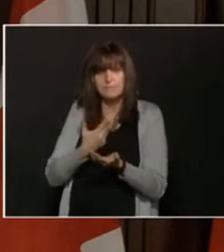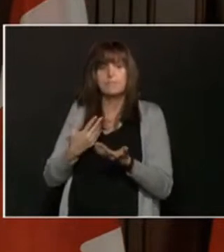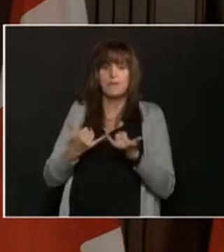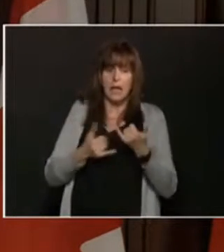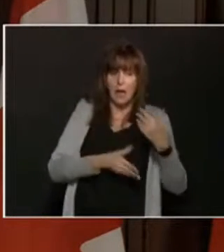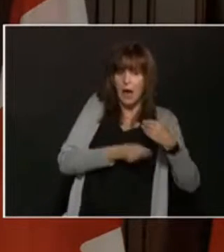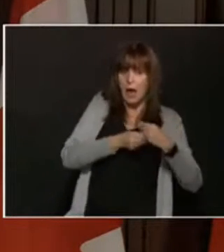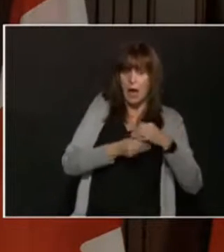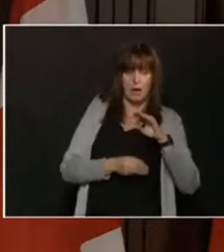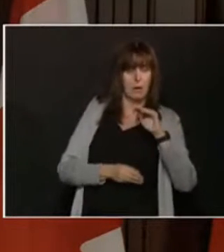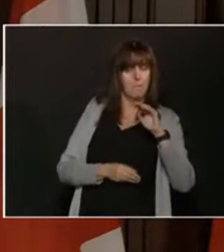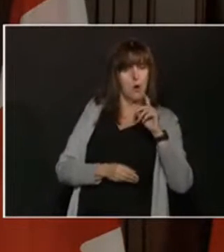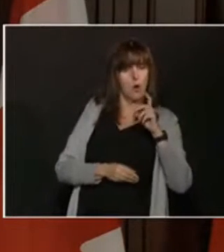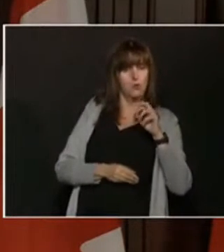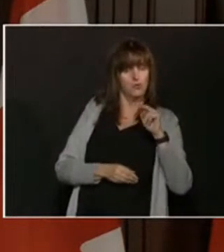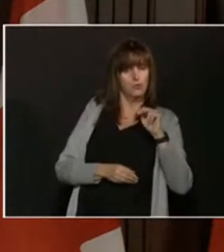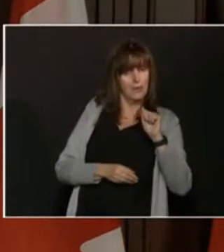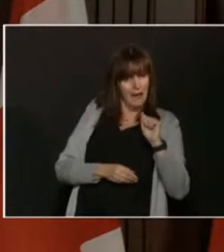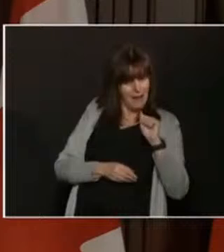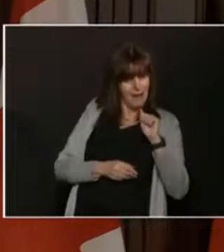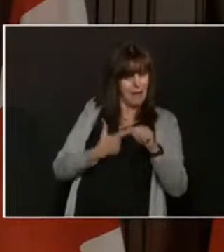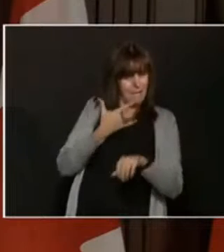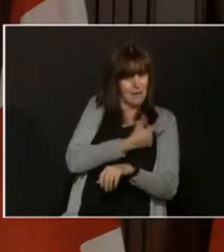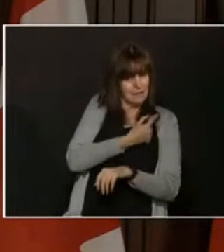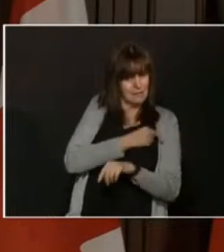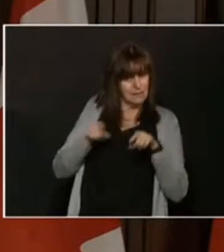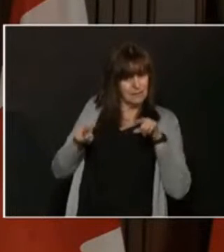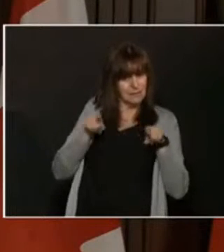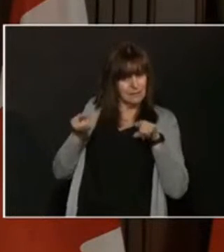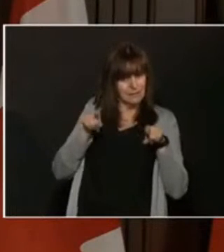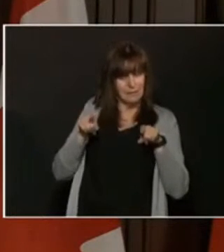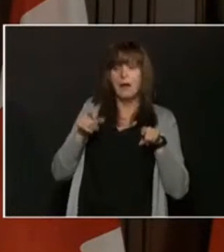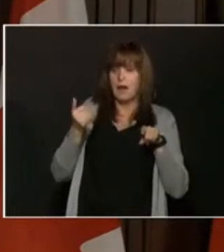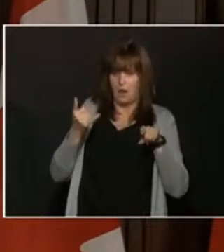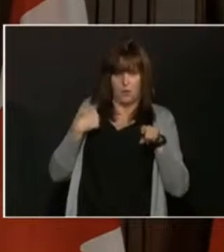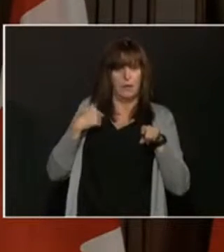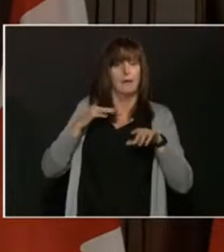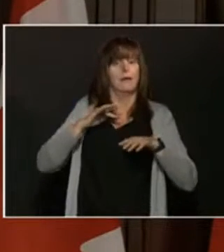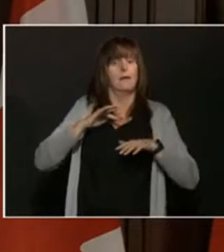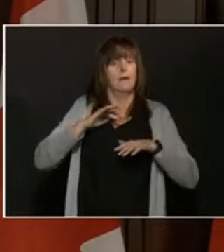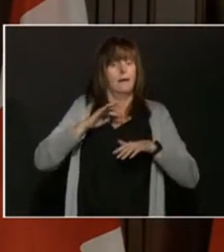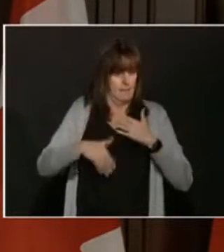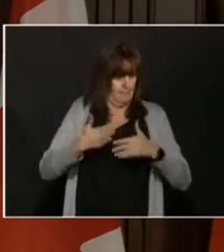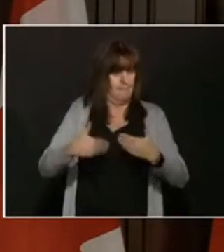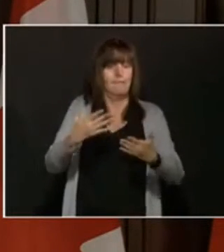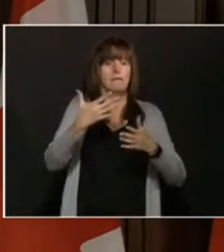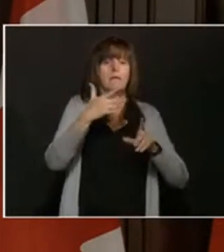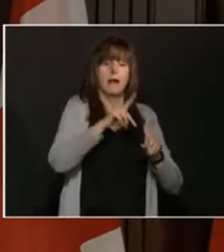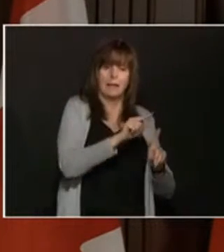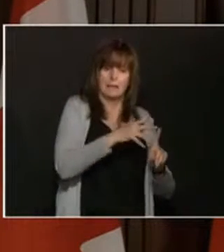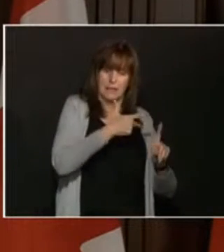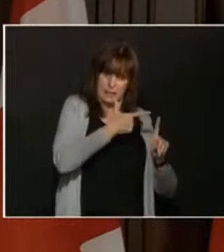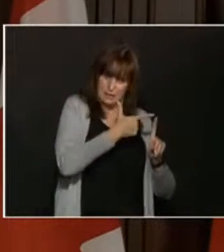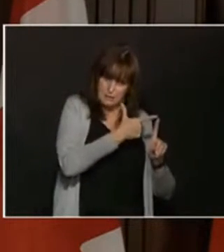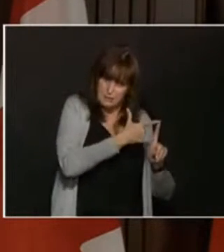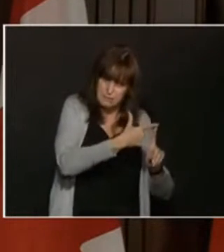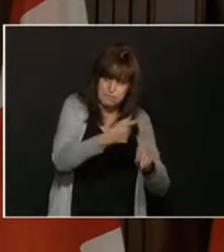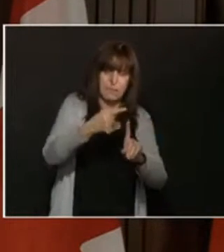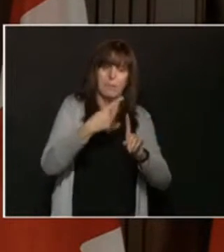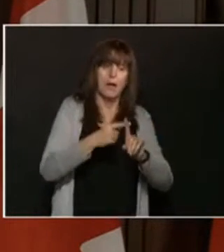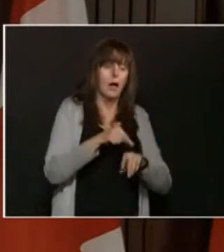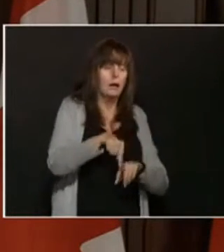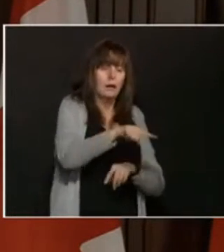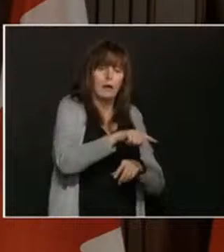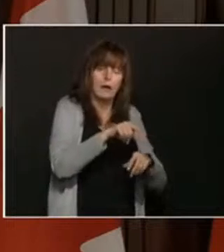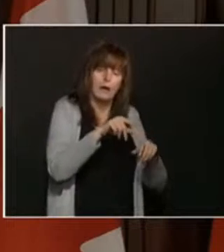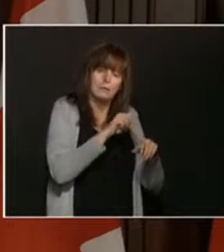very, very hard to get the vaccine into the arms of long-term care residents and those staff and essential caregivers who haven't yet